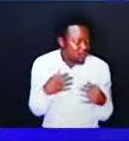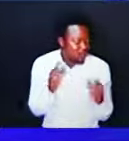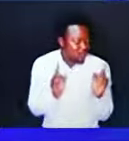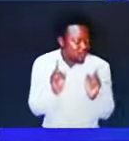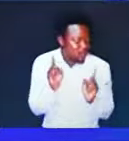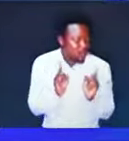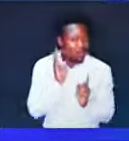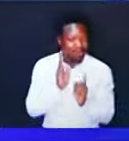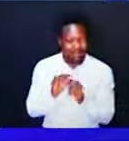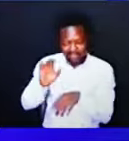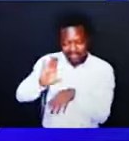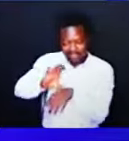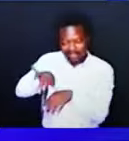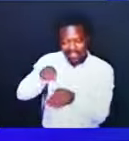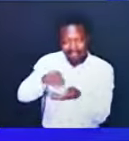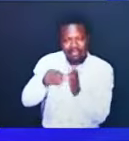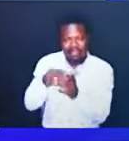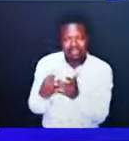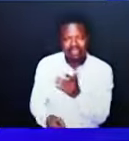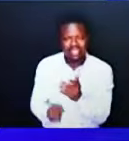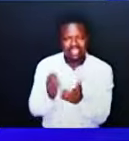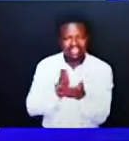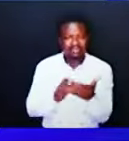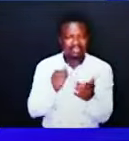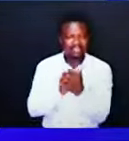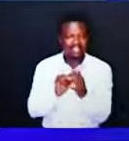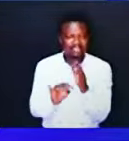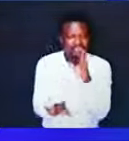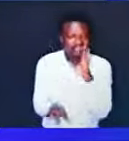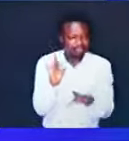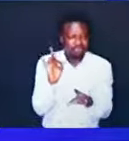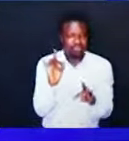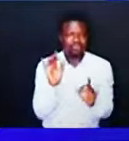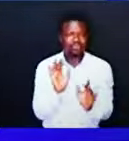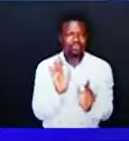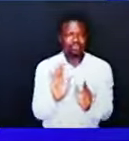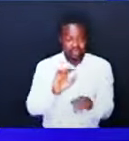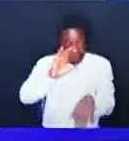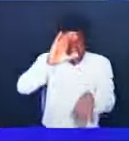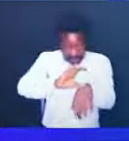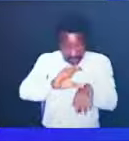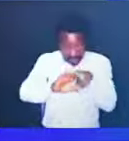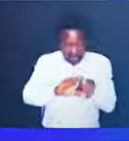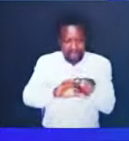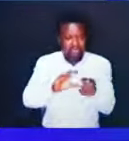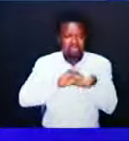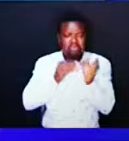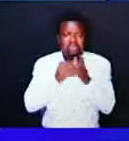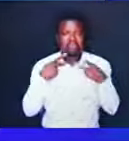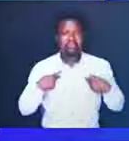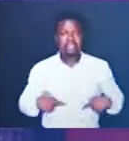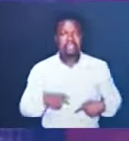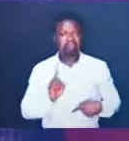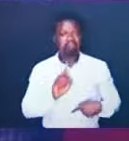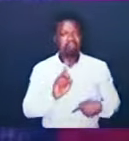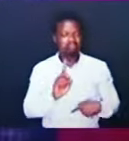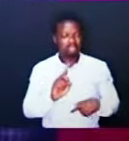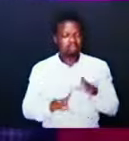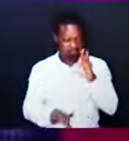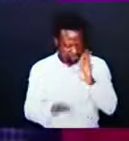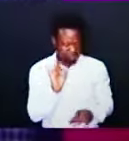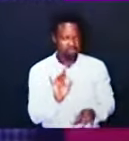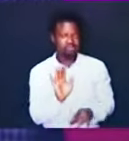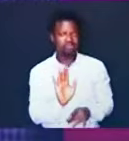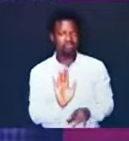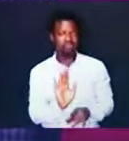talking about the church, we are talking about something that is supernatural and very spiritual. Because I'm saying, you can't sorry na nasafu noa na you